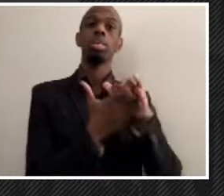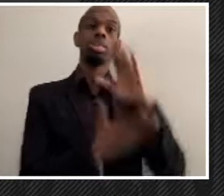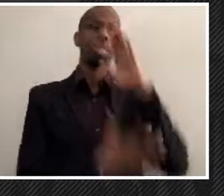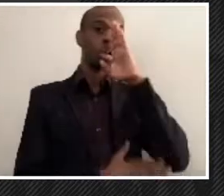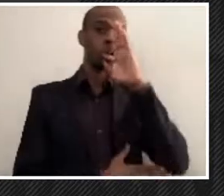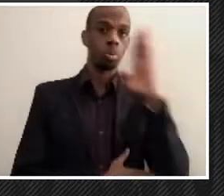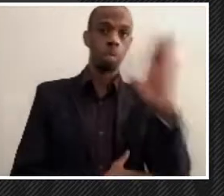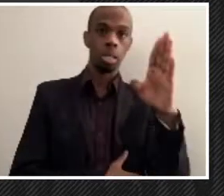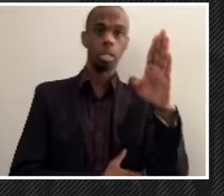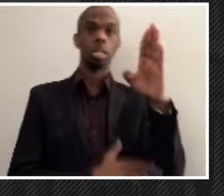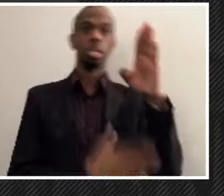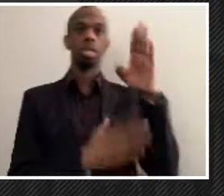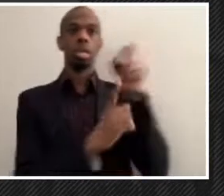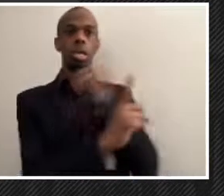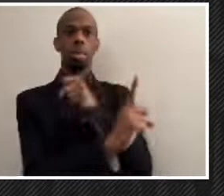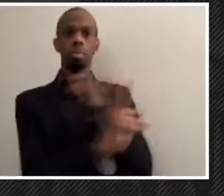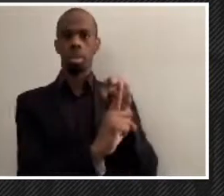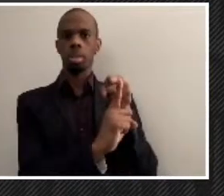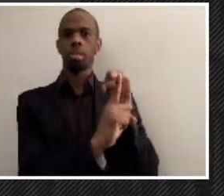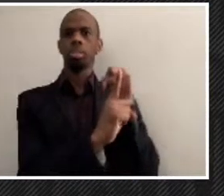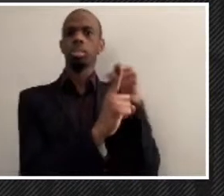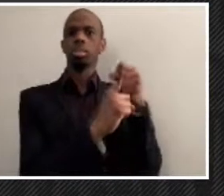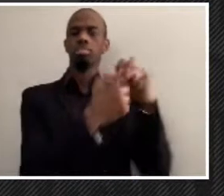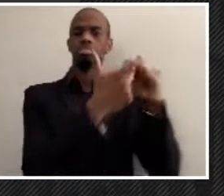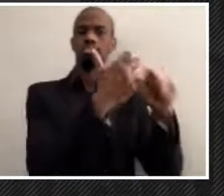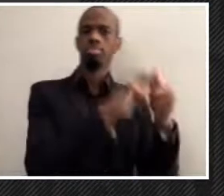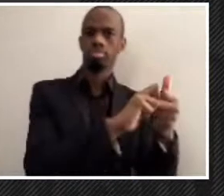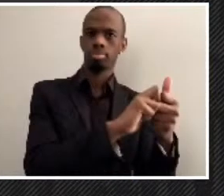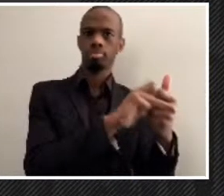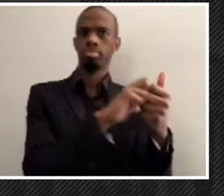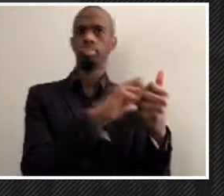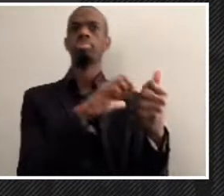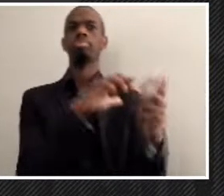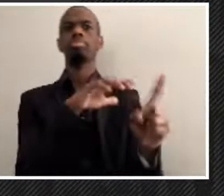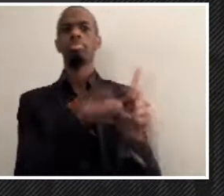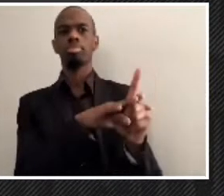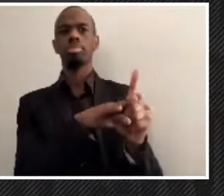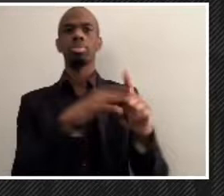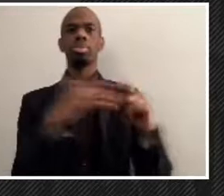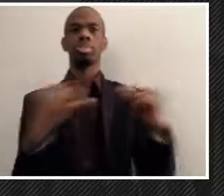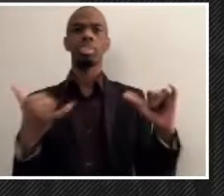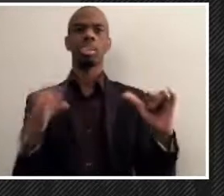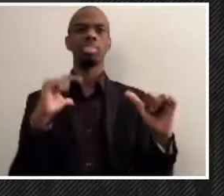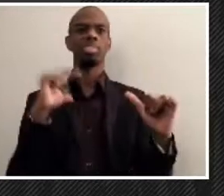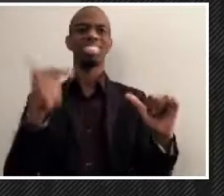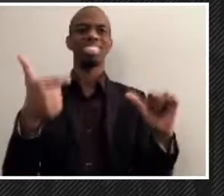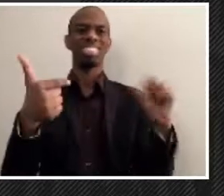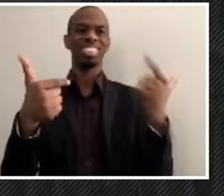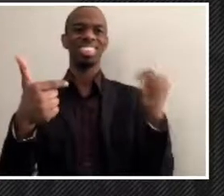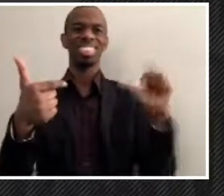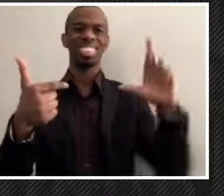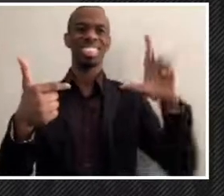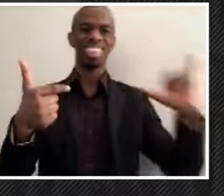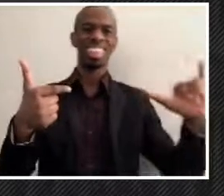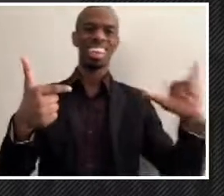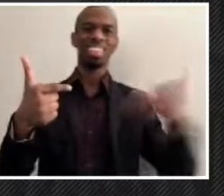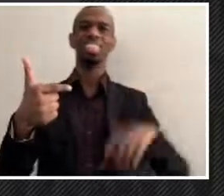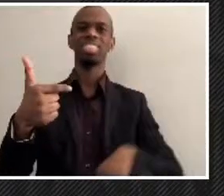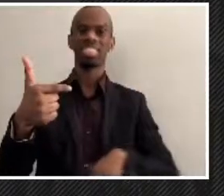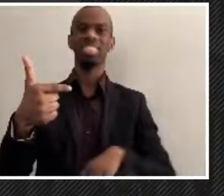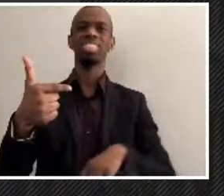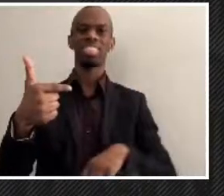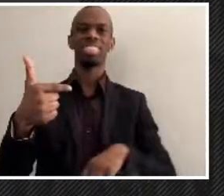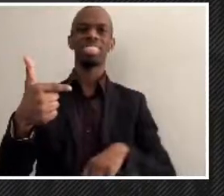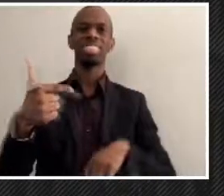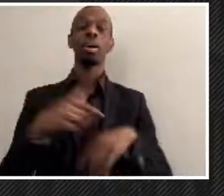forefront. Gary, I'm coming back to you, man. Man, why you let me go after Lewis just said that? I know, that? Man, because I'm not